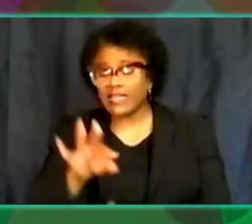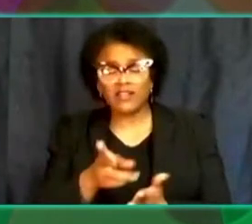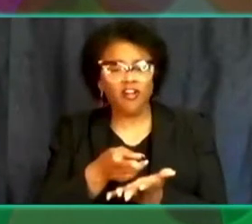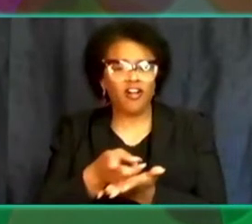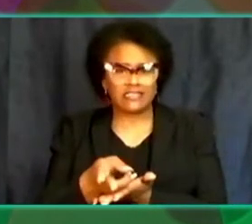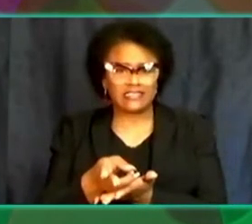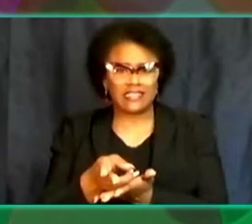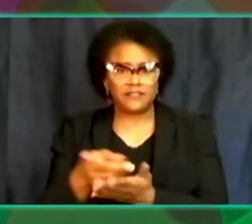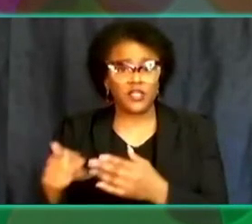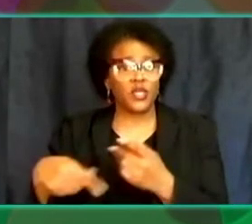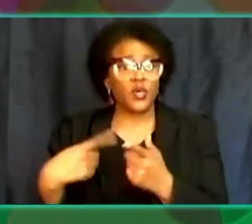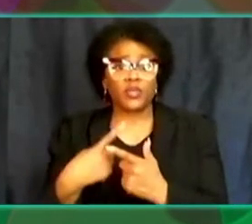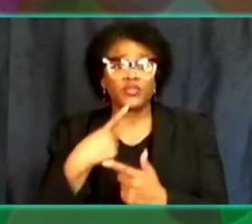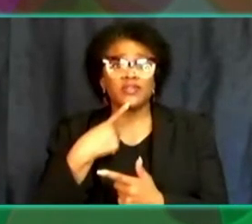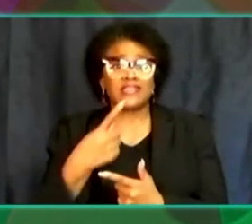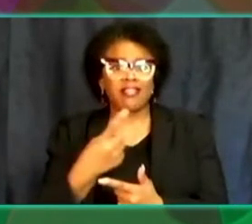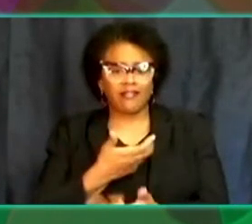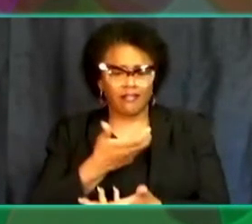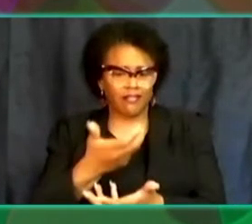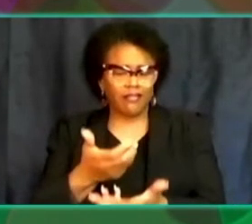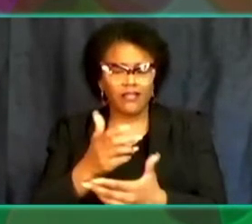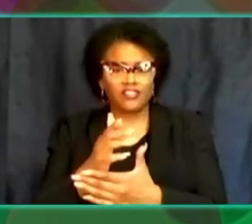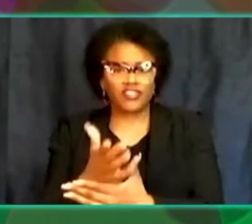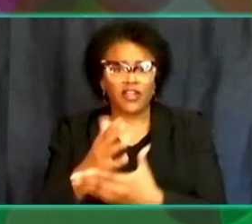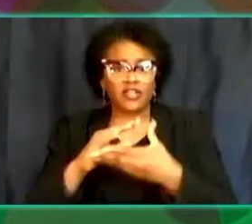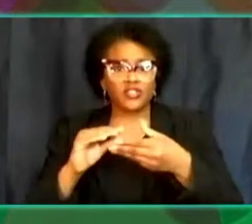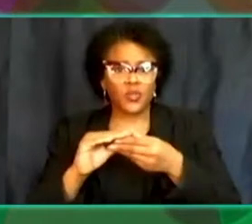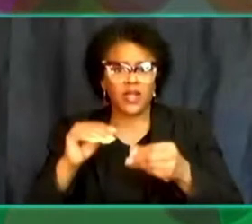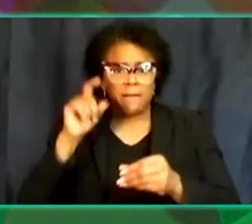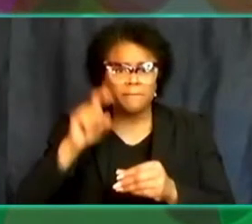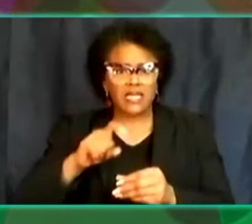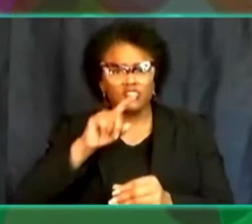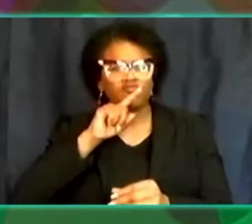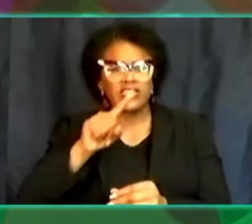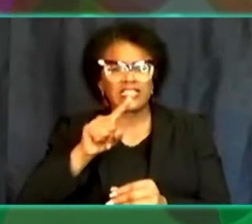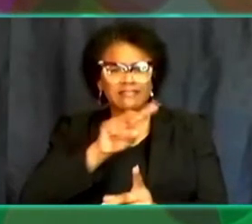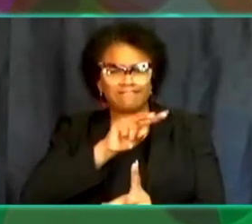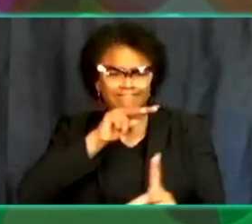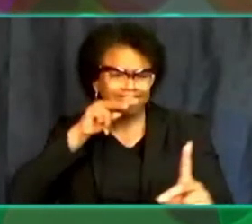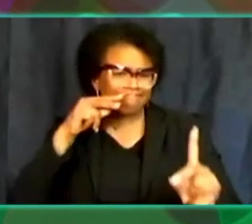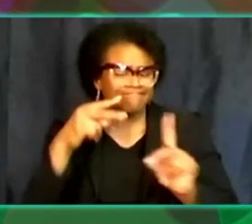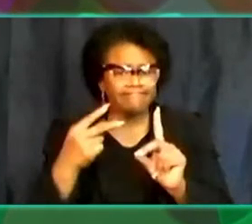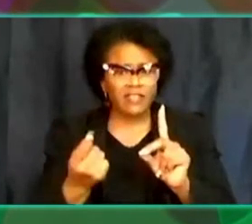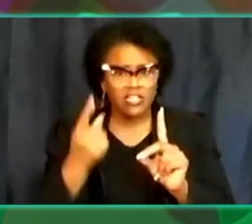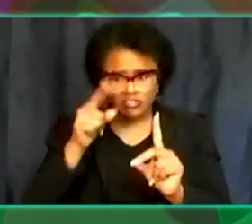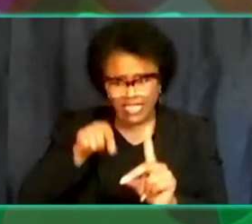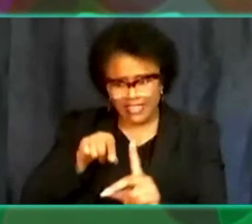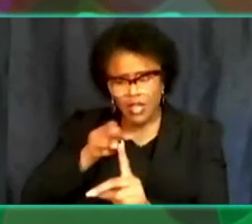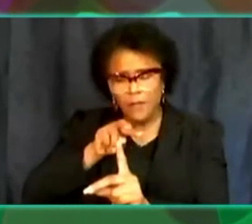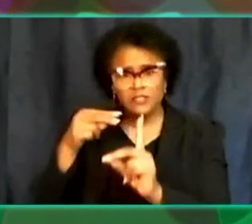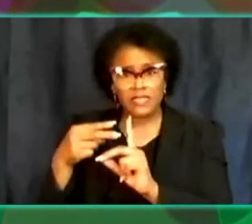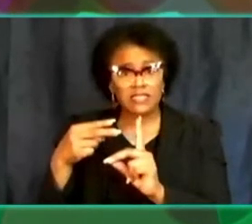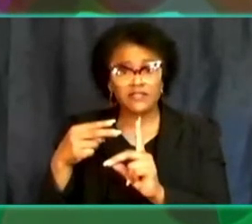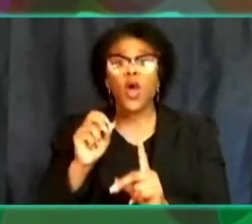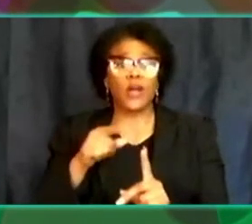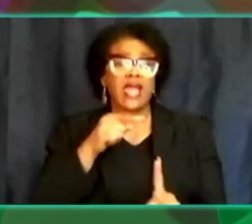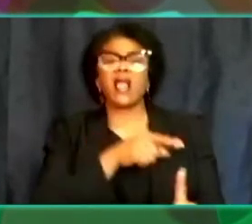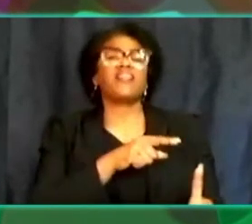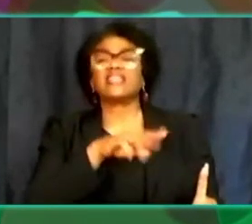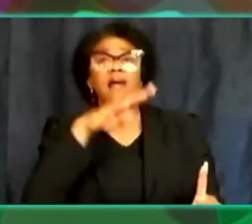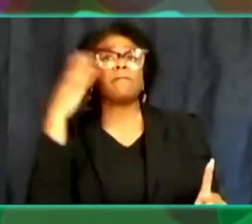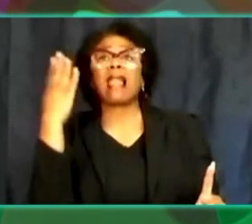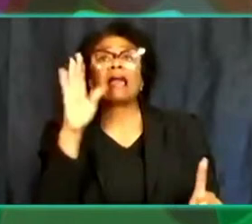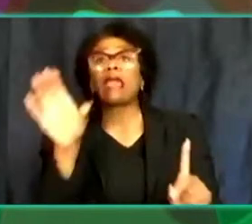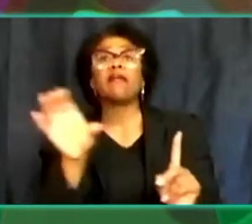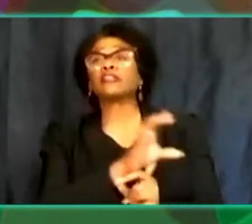telling stories, you got to get into that character's perspective. You can't just slap and be like, okay, this is the Black character. Doody doody